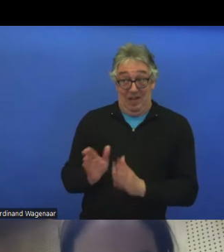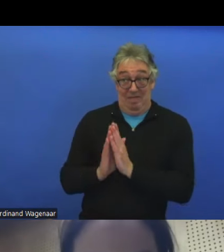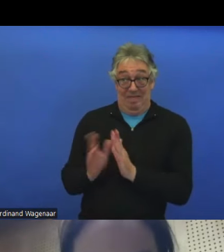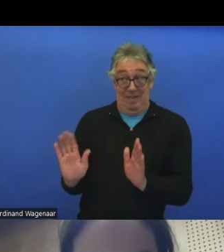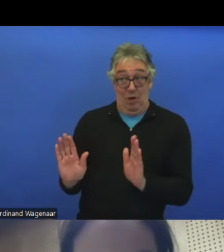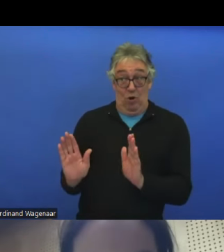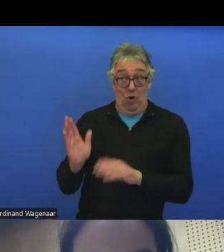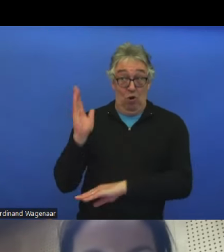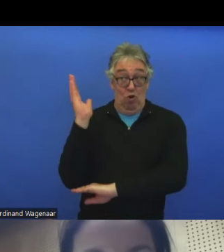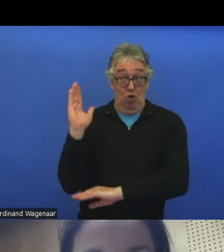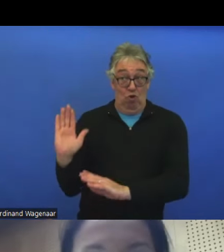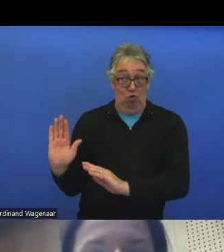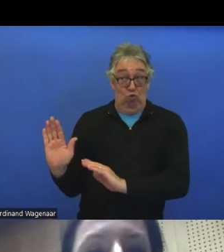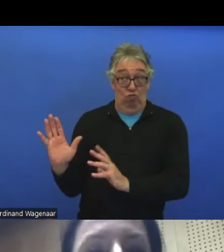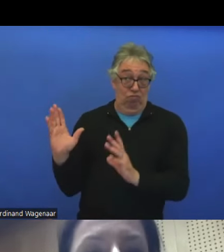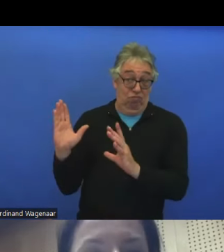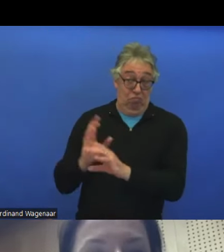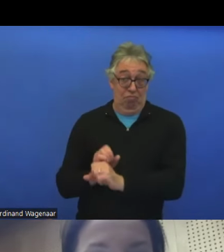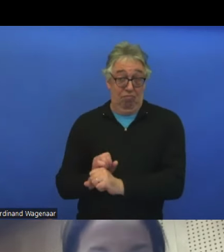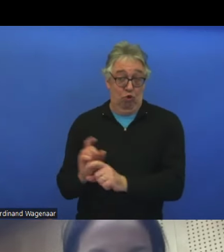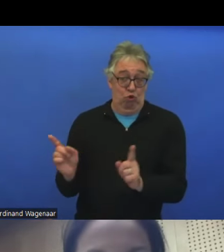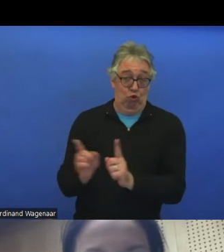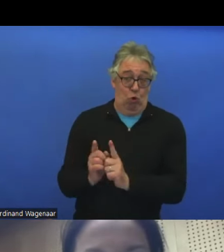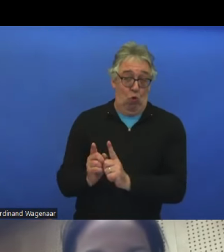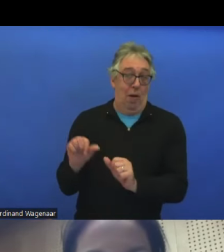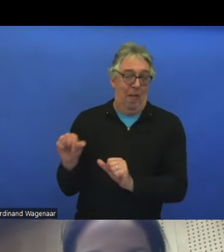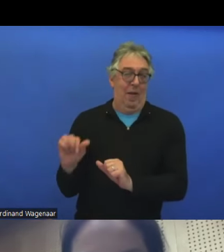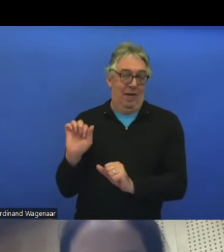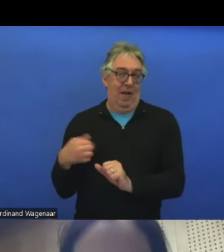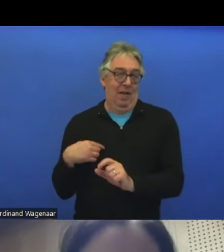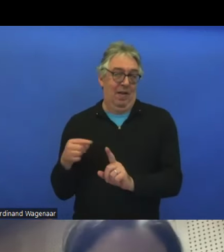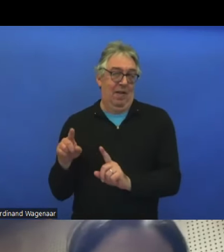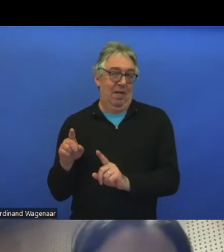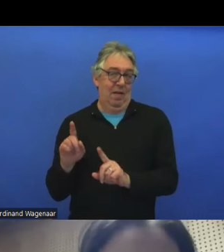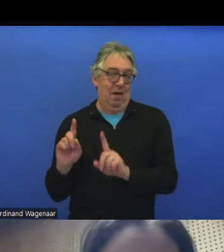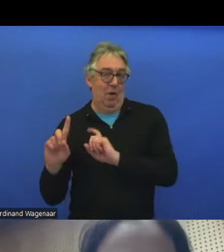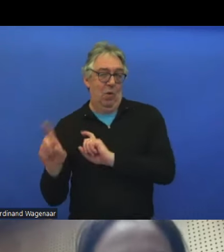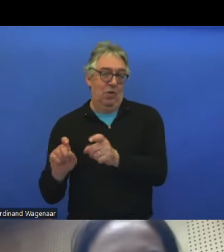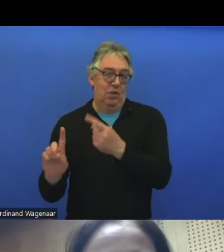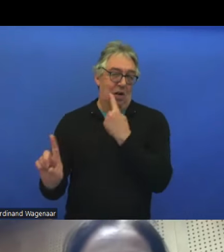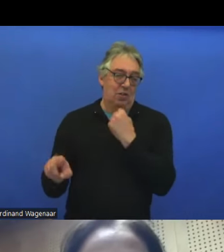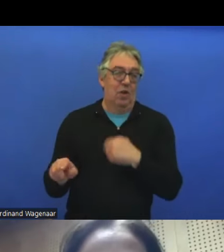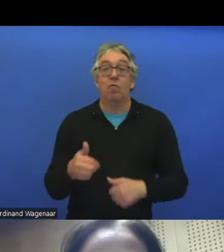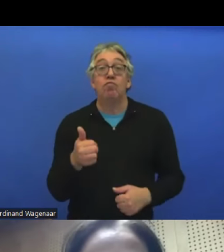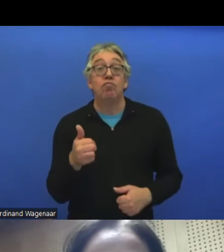there is any question. Thank you so much. Yeah. Sorry okay. for. No worries. I'll go a bit faster.